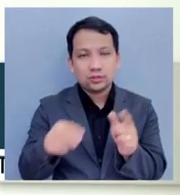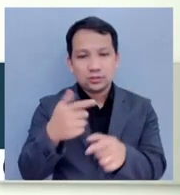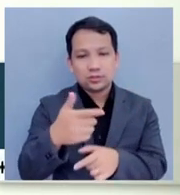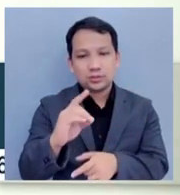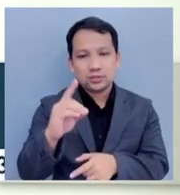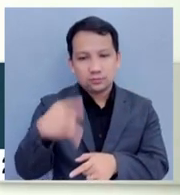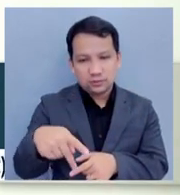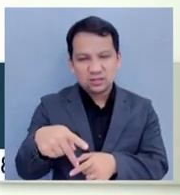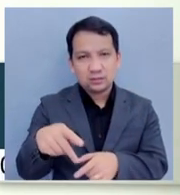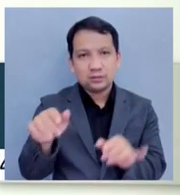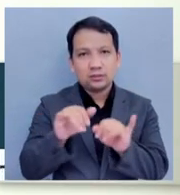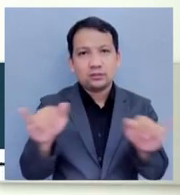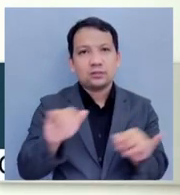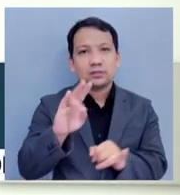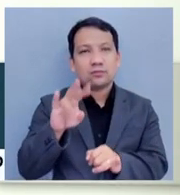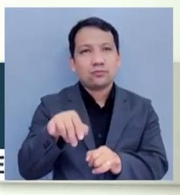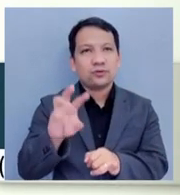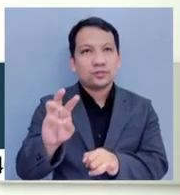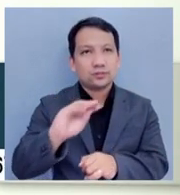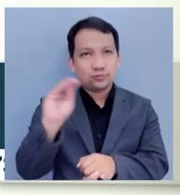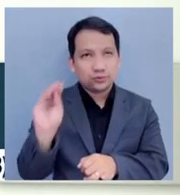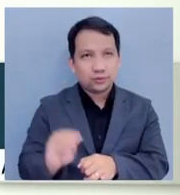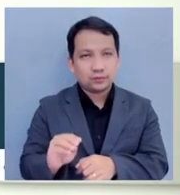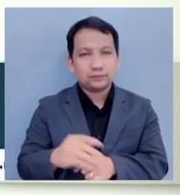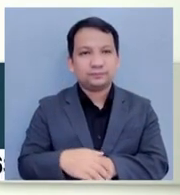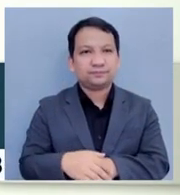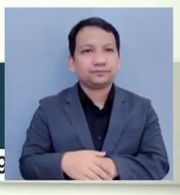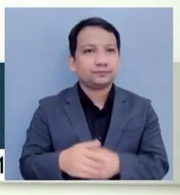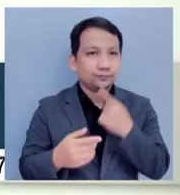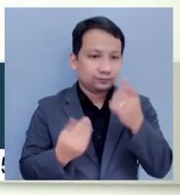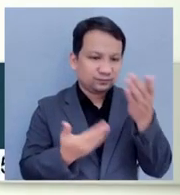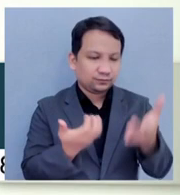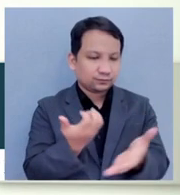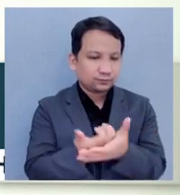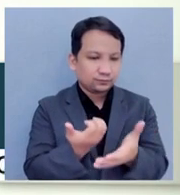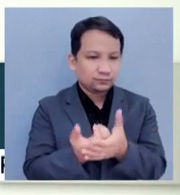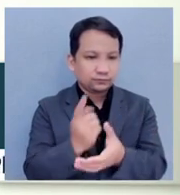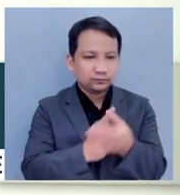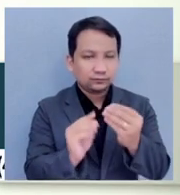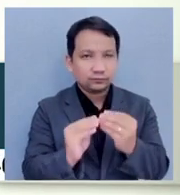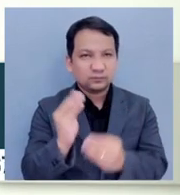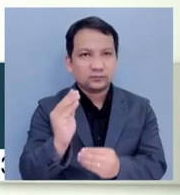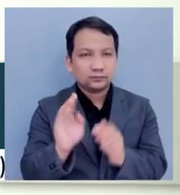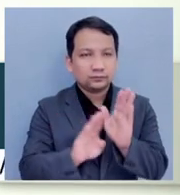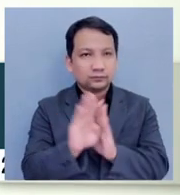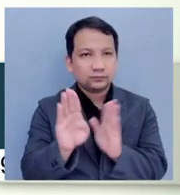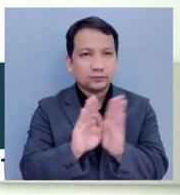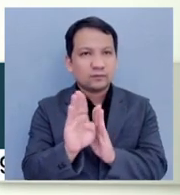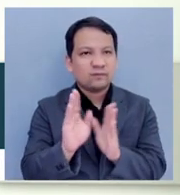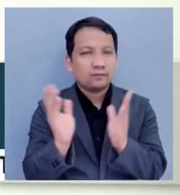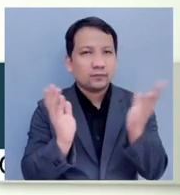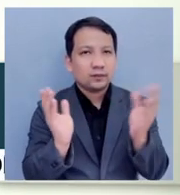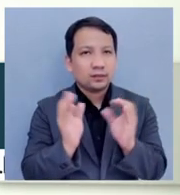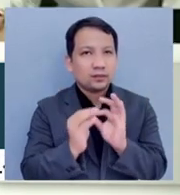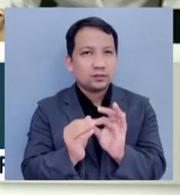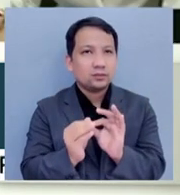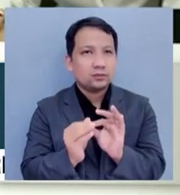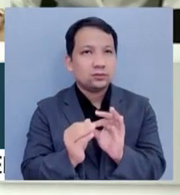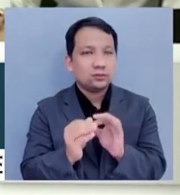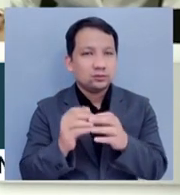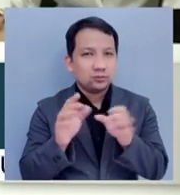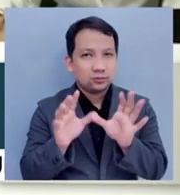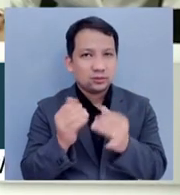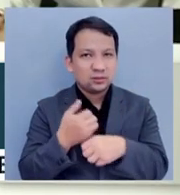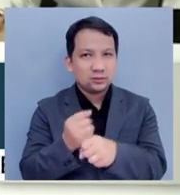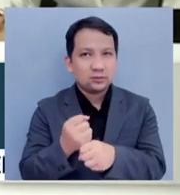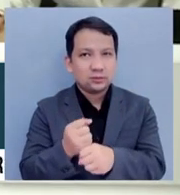of 7.6%. He cited the Philippines' economy as more service-driven than manufacturing-based,